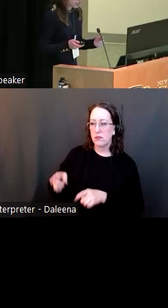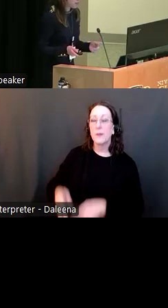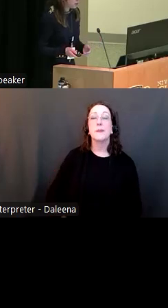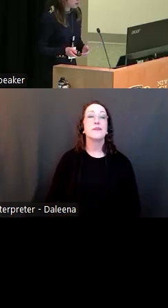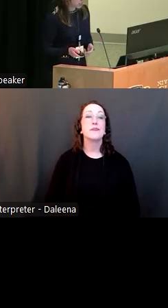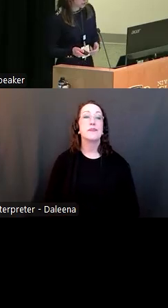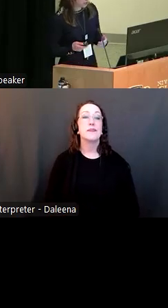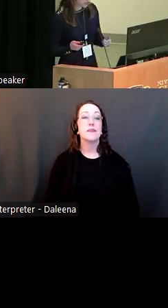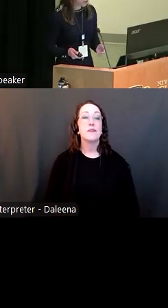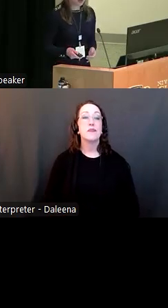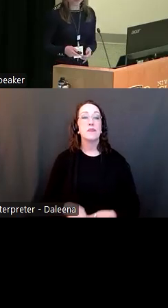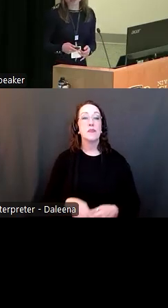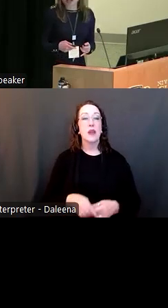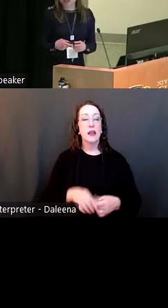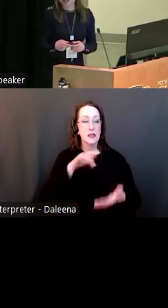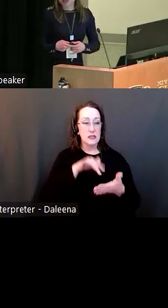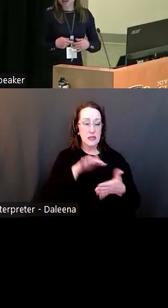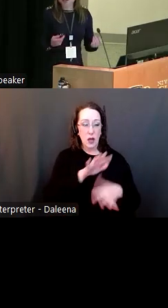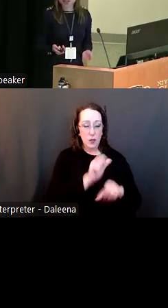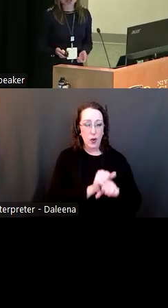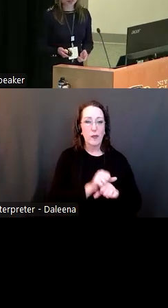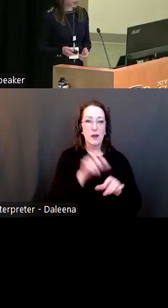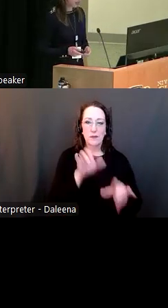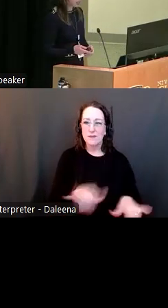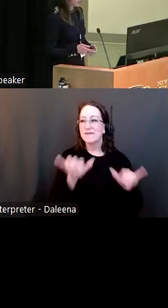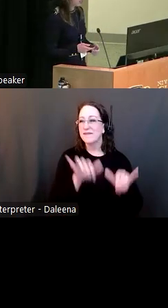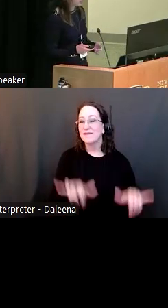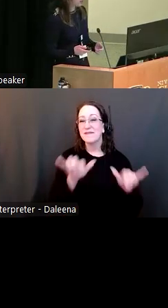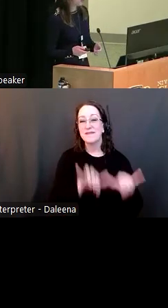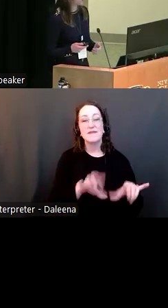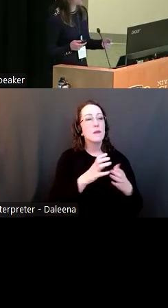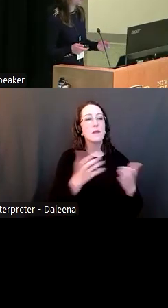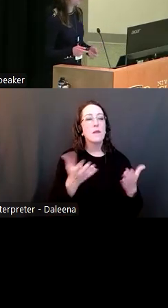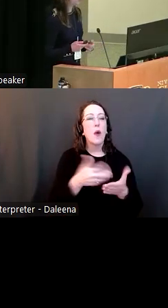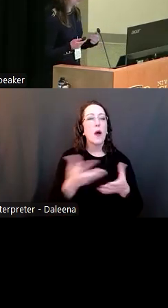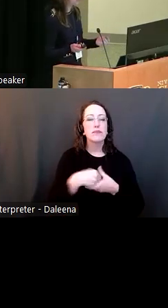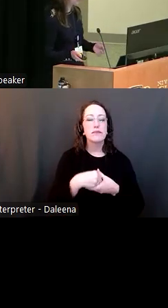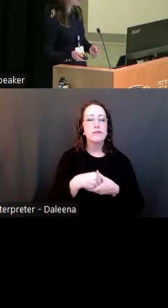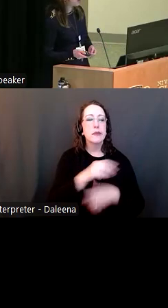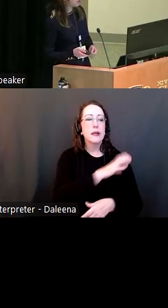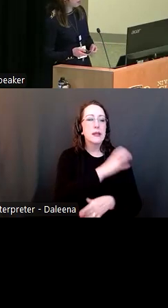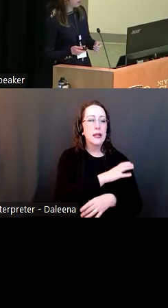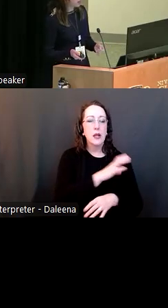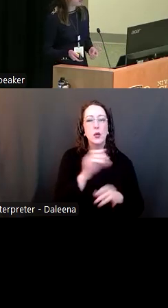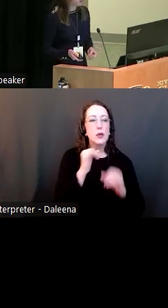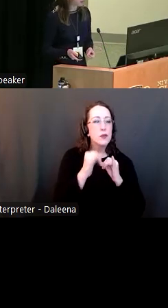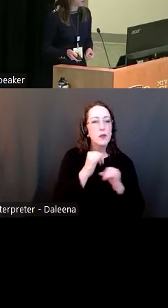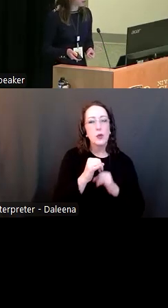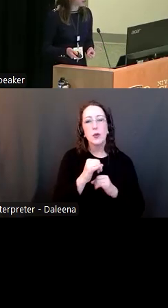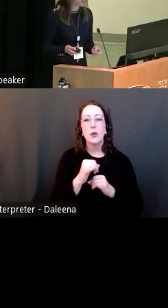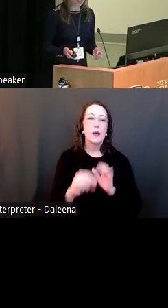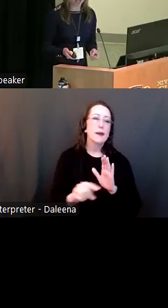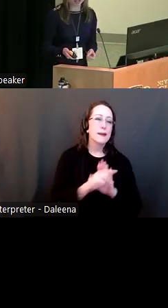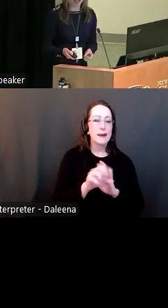The study appointments were virtual, and the battery included clinical interviews of negative symptoms, positive